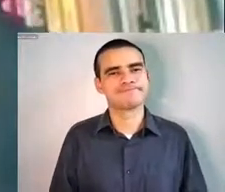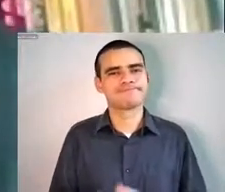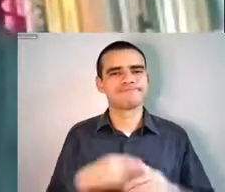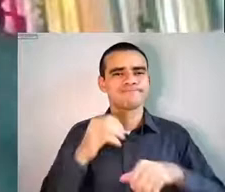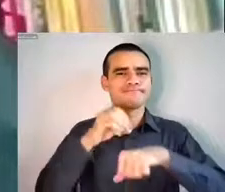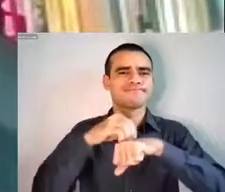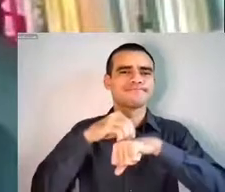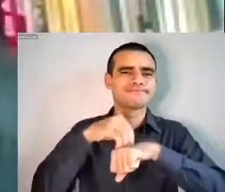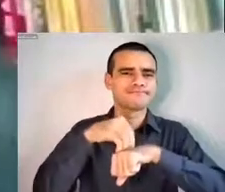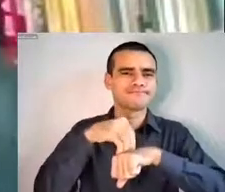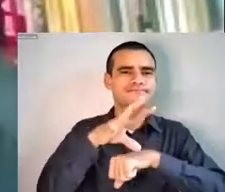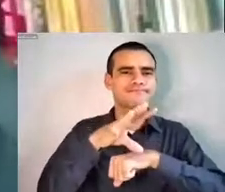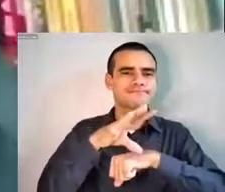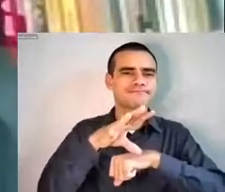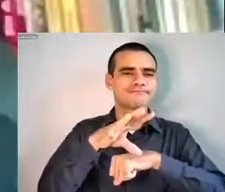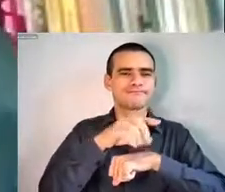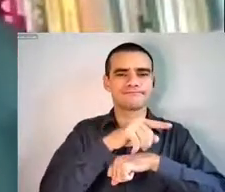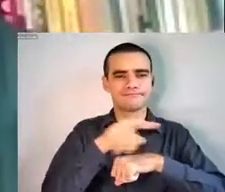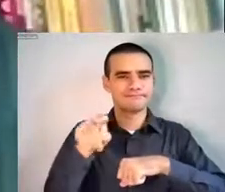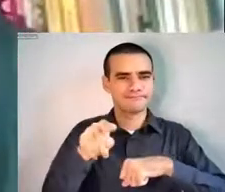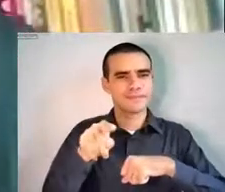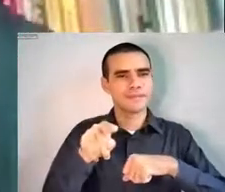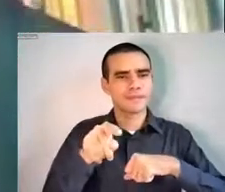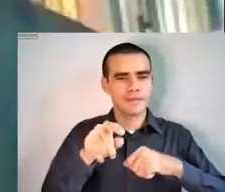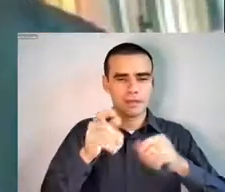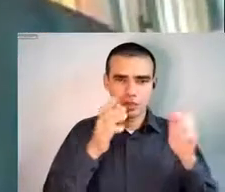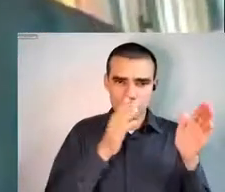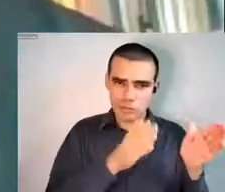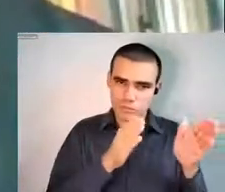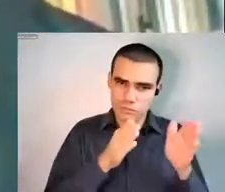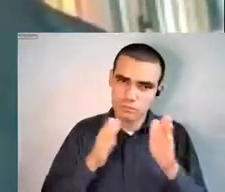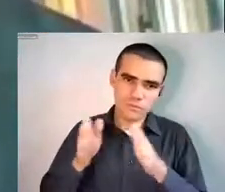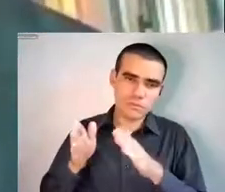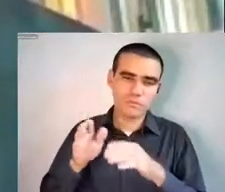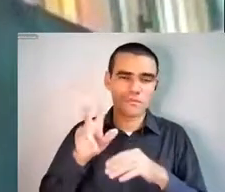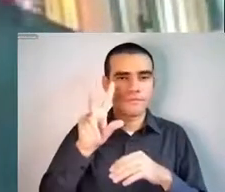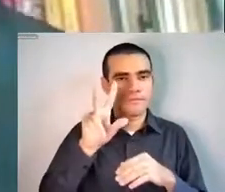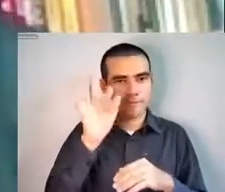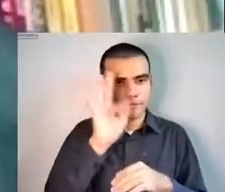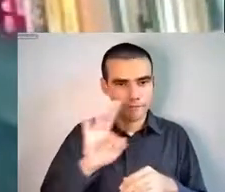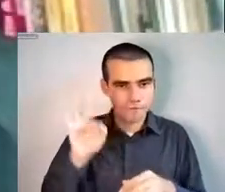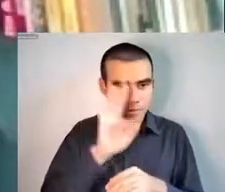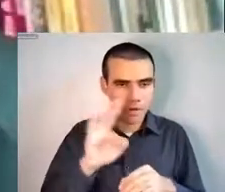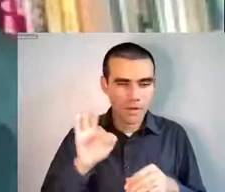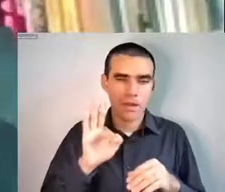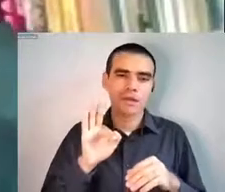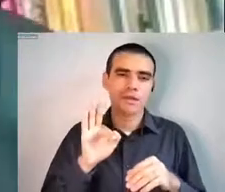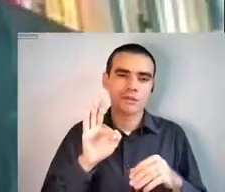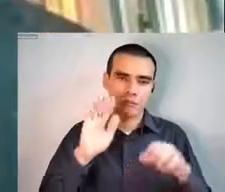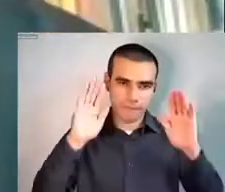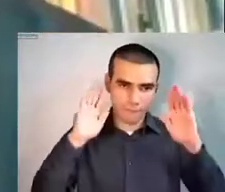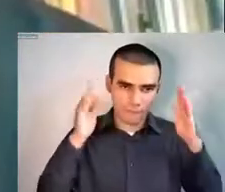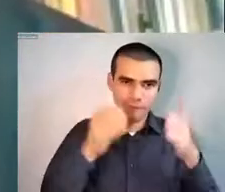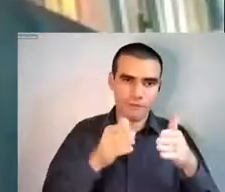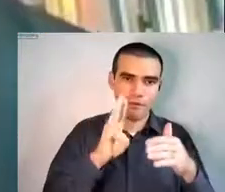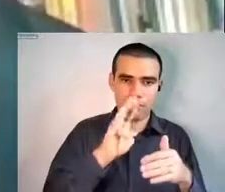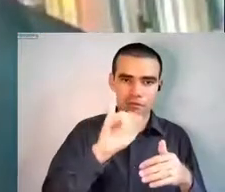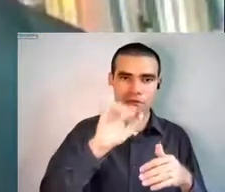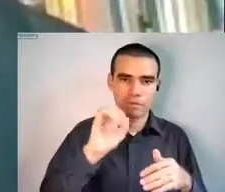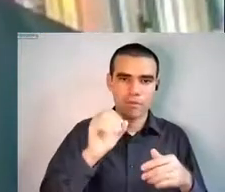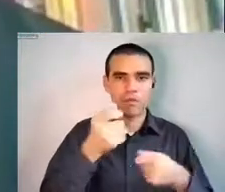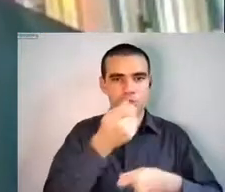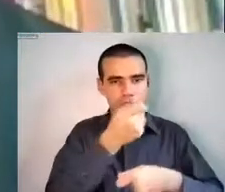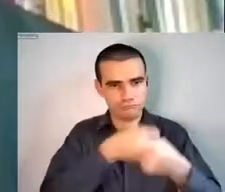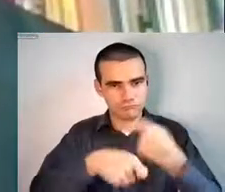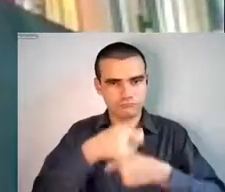So what suggestions do you have to reorganize the universities in order to act in